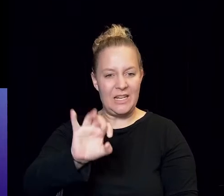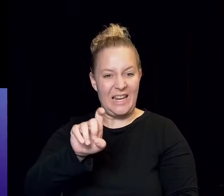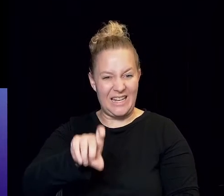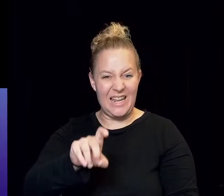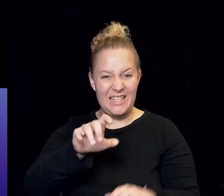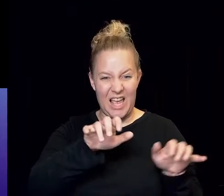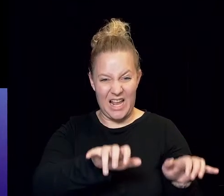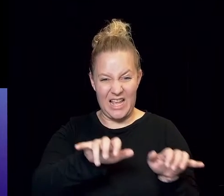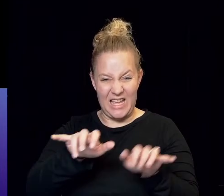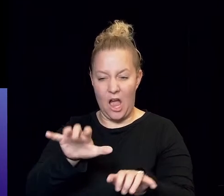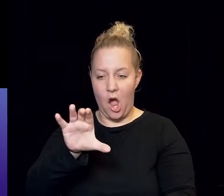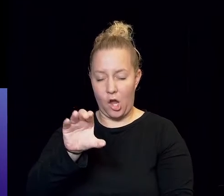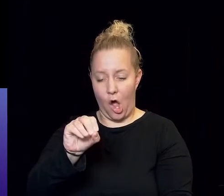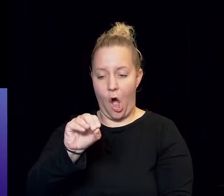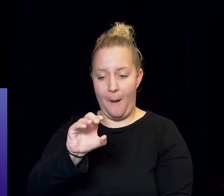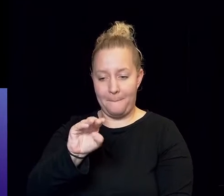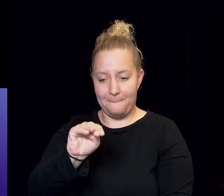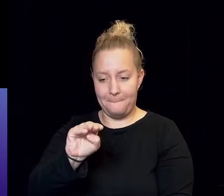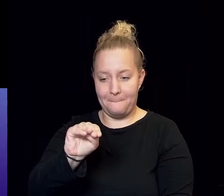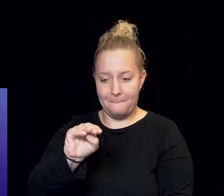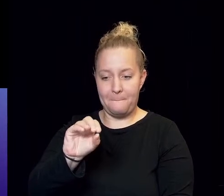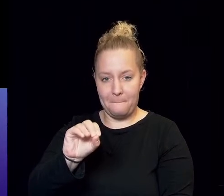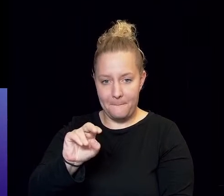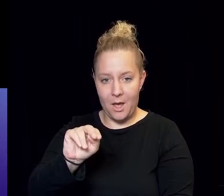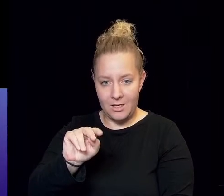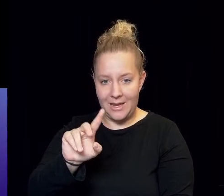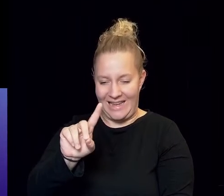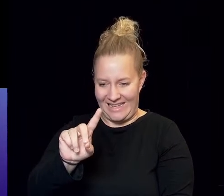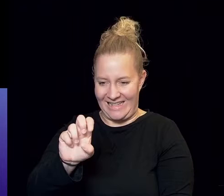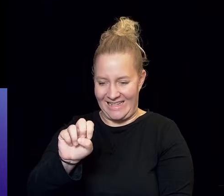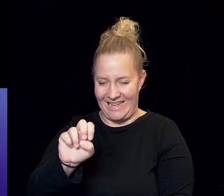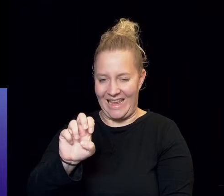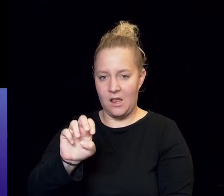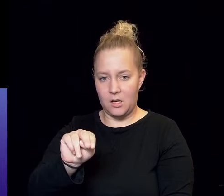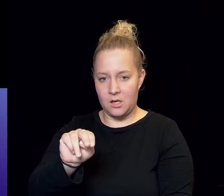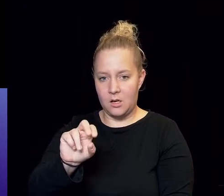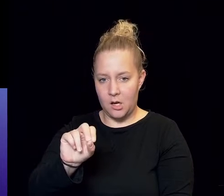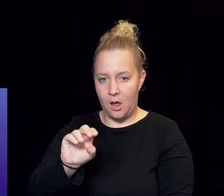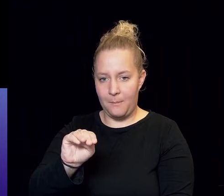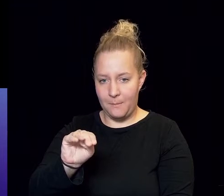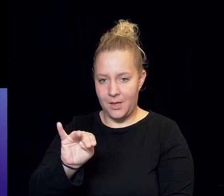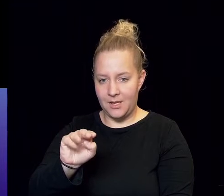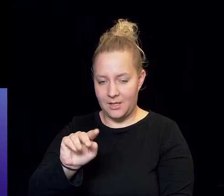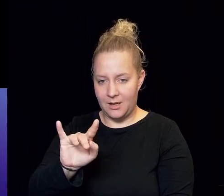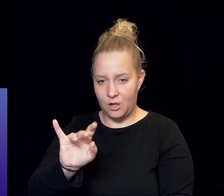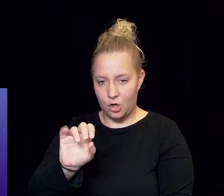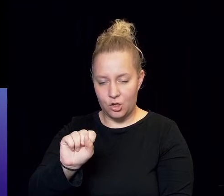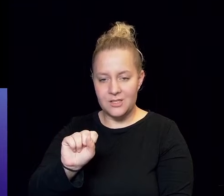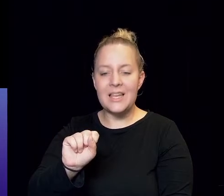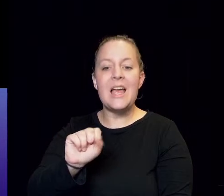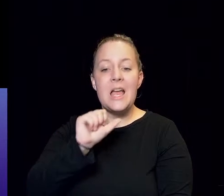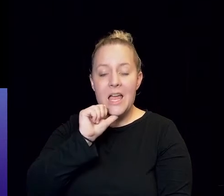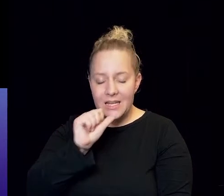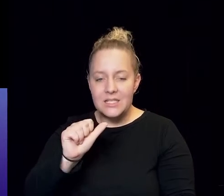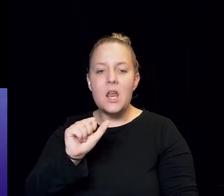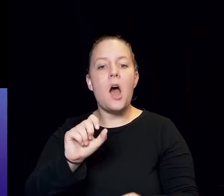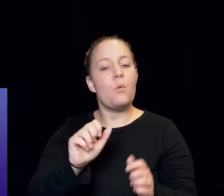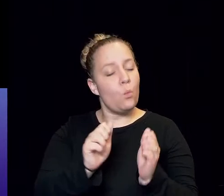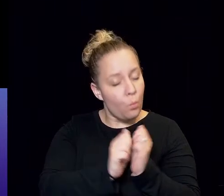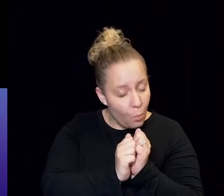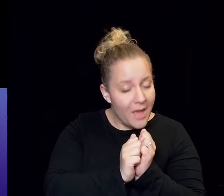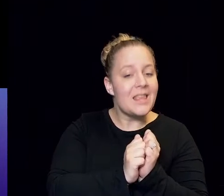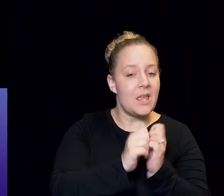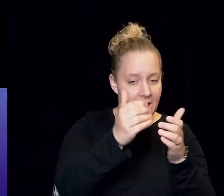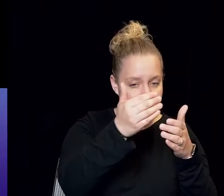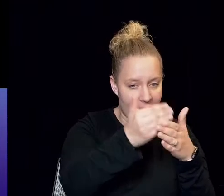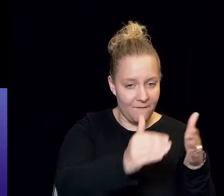So again, that's not with multiplication or division, as you've already known, since we've already studied those. Okay,